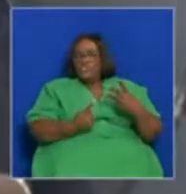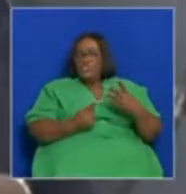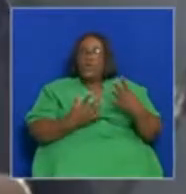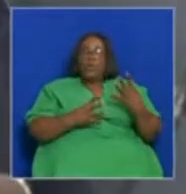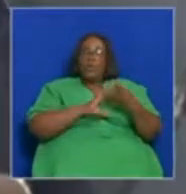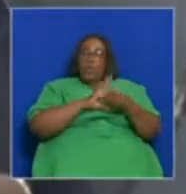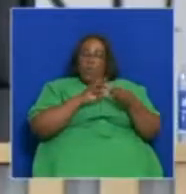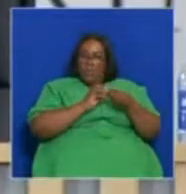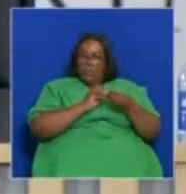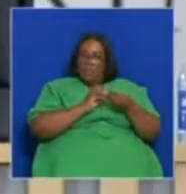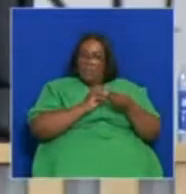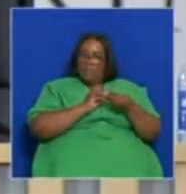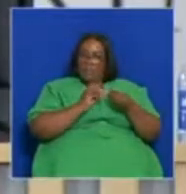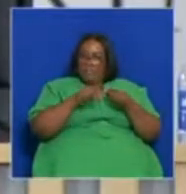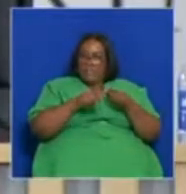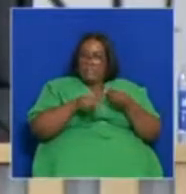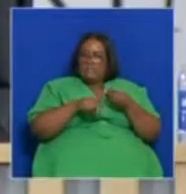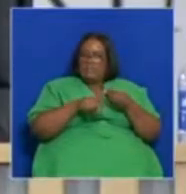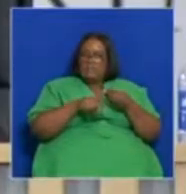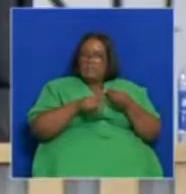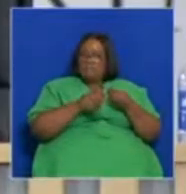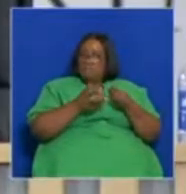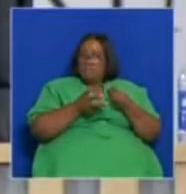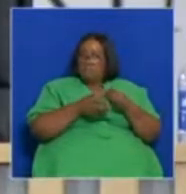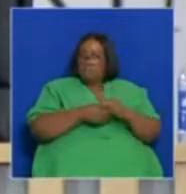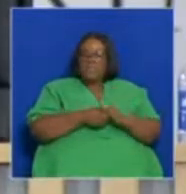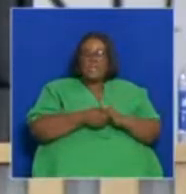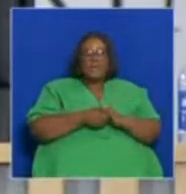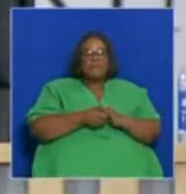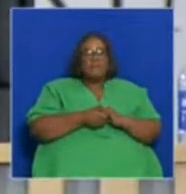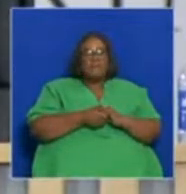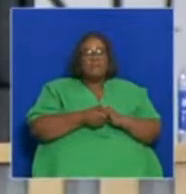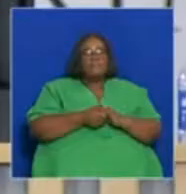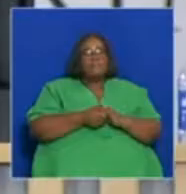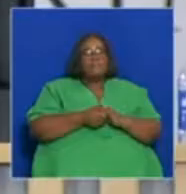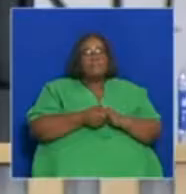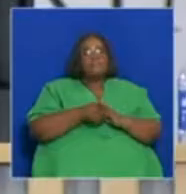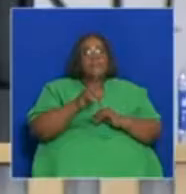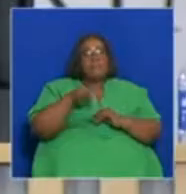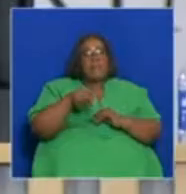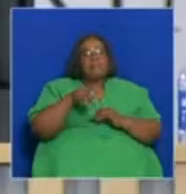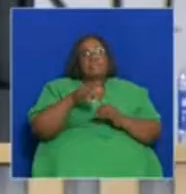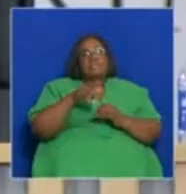and complex? Yes, so it must be either of those.